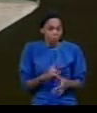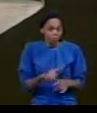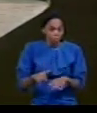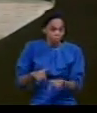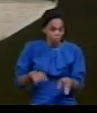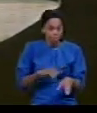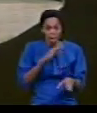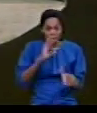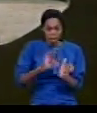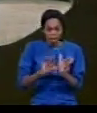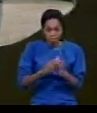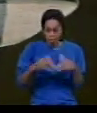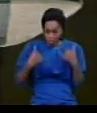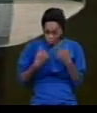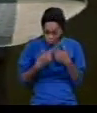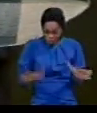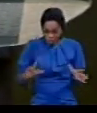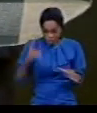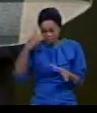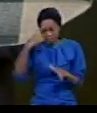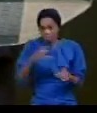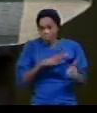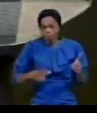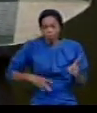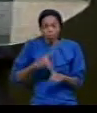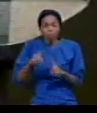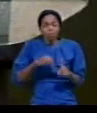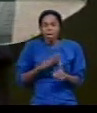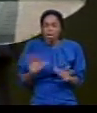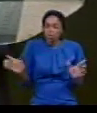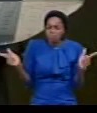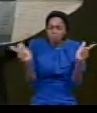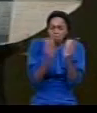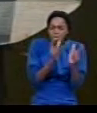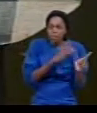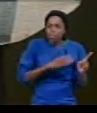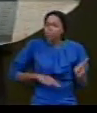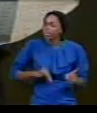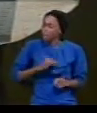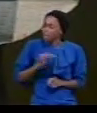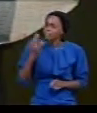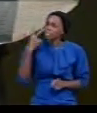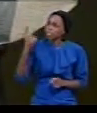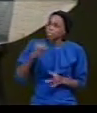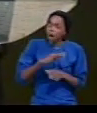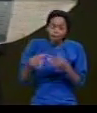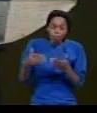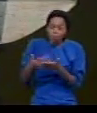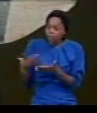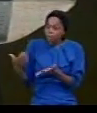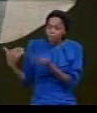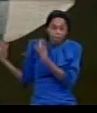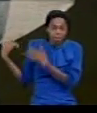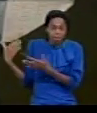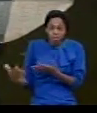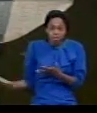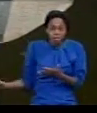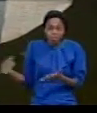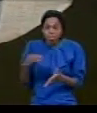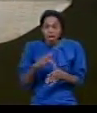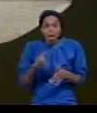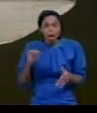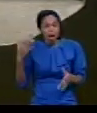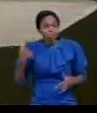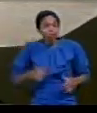loss for Christ. When I met Christ, I saw, I discovered that all those things I bragged about, all those things I